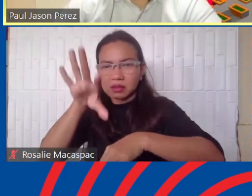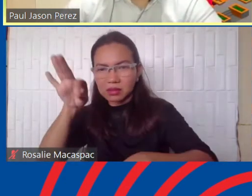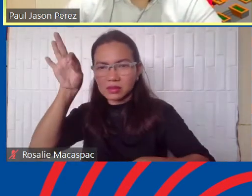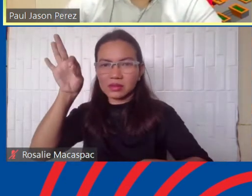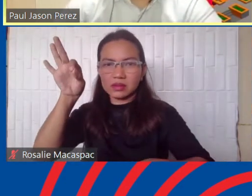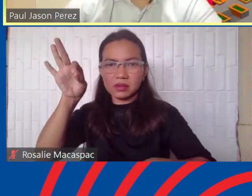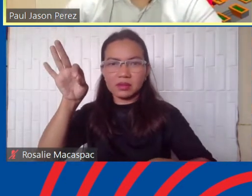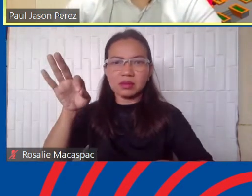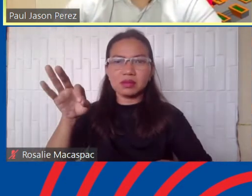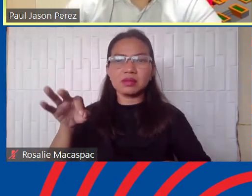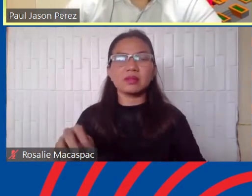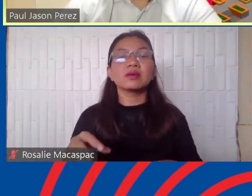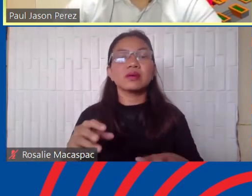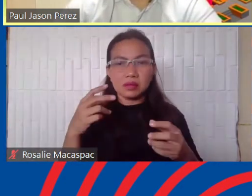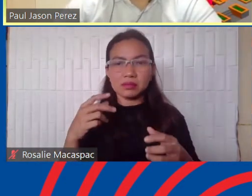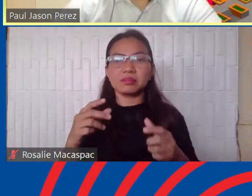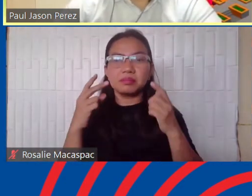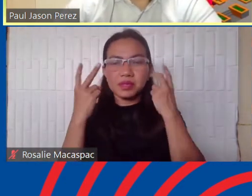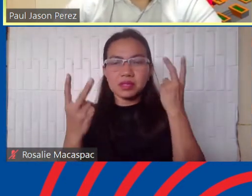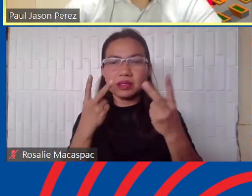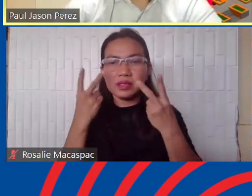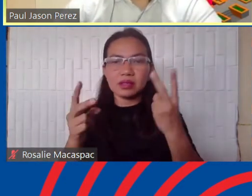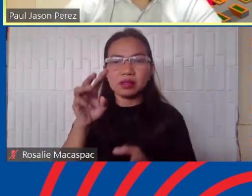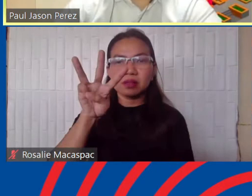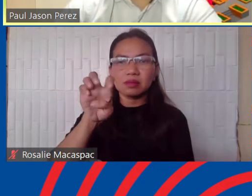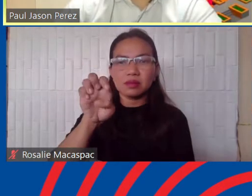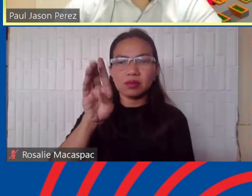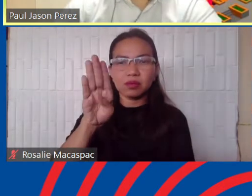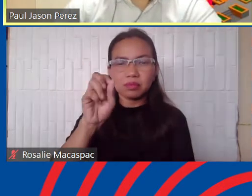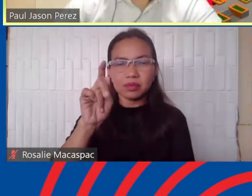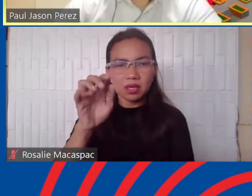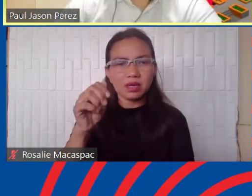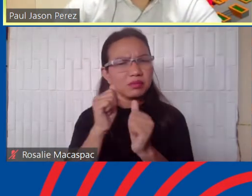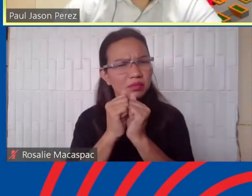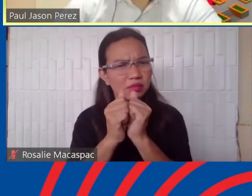let's visit the website. You'll see what they mean by that.